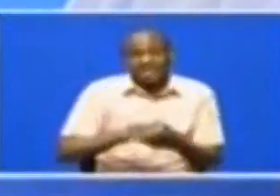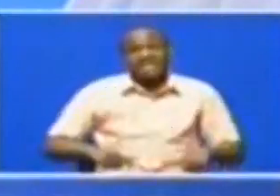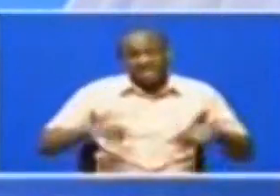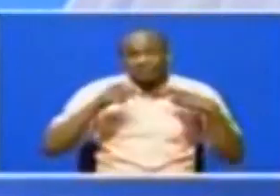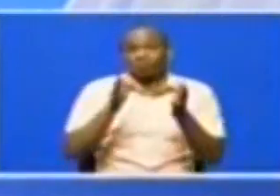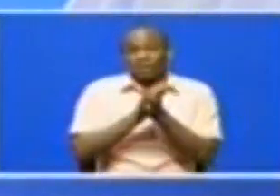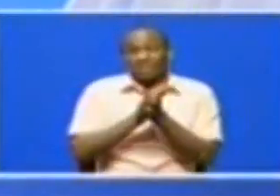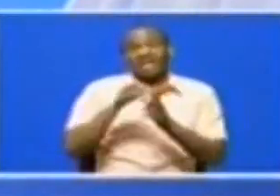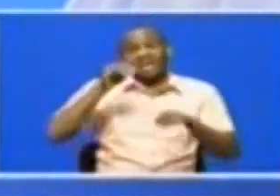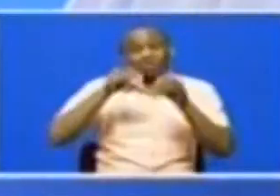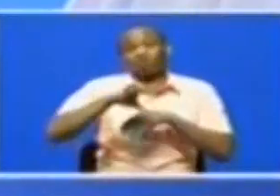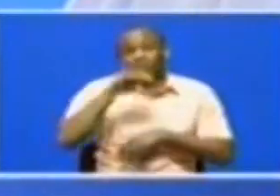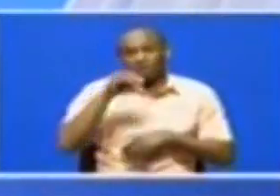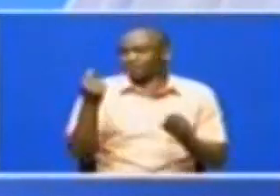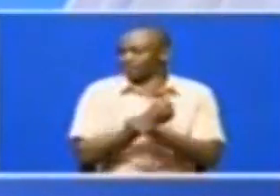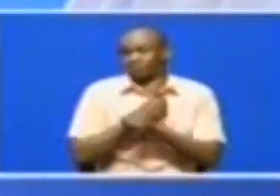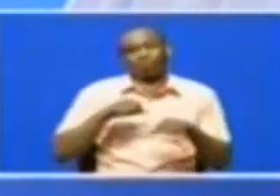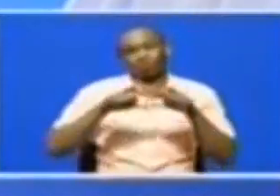with a stolen election.